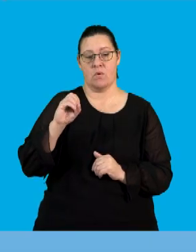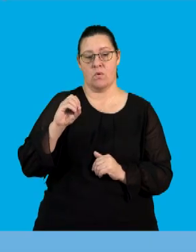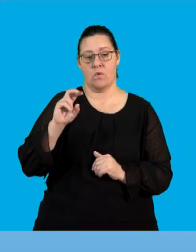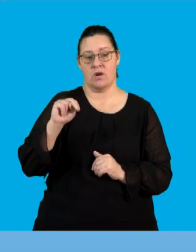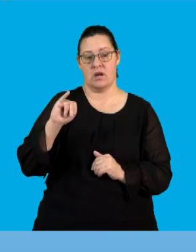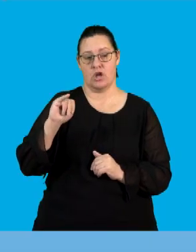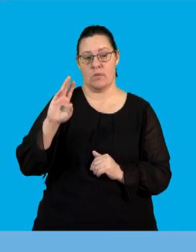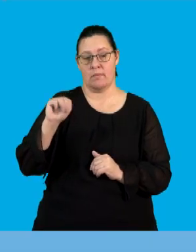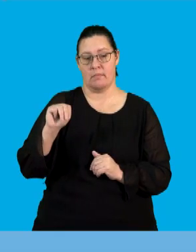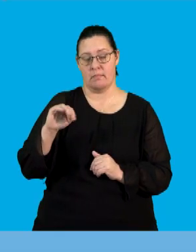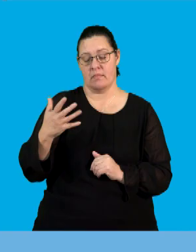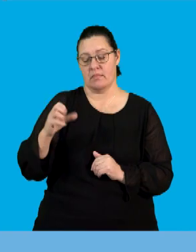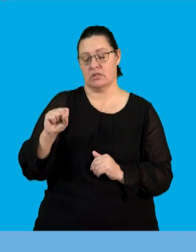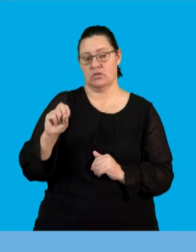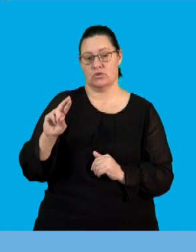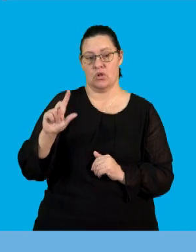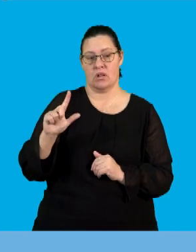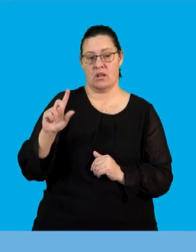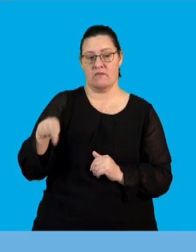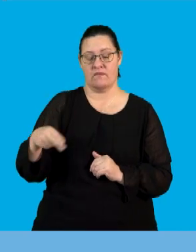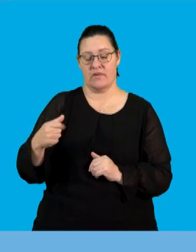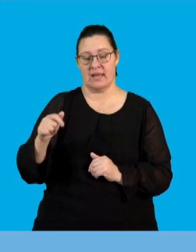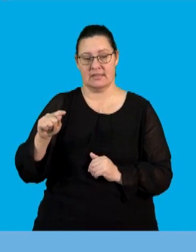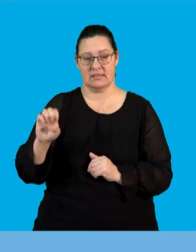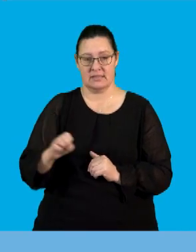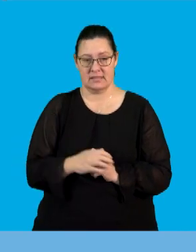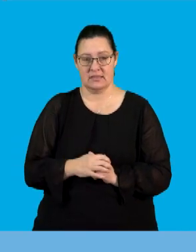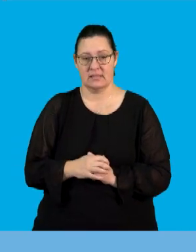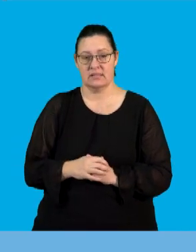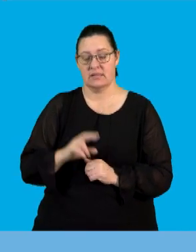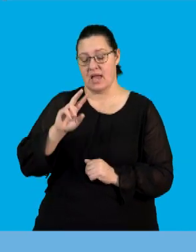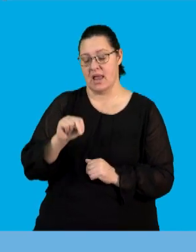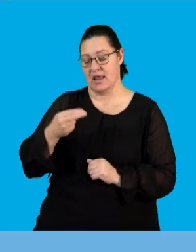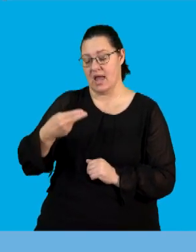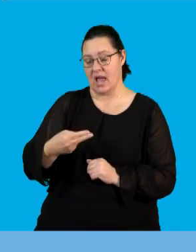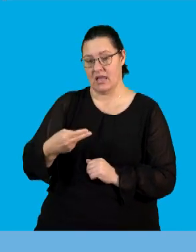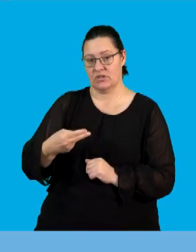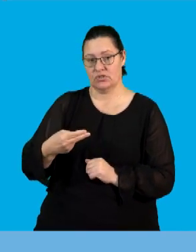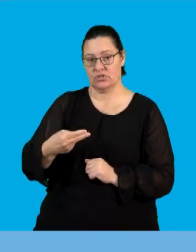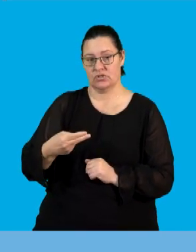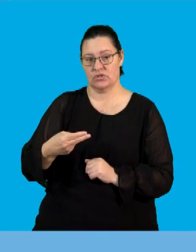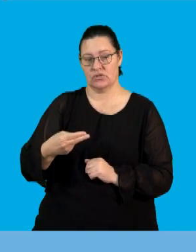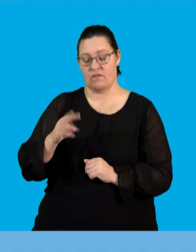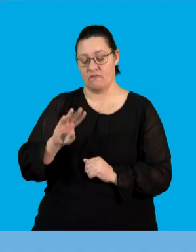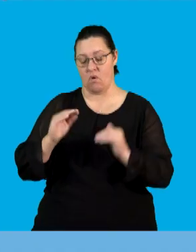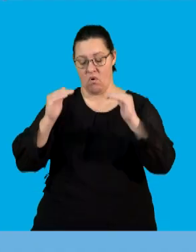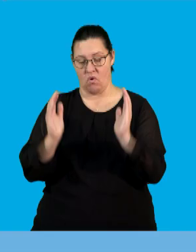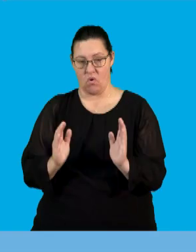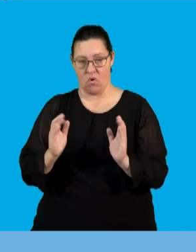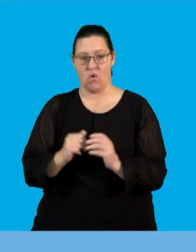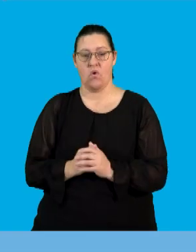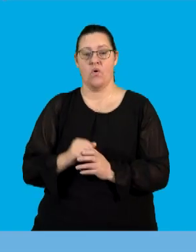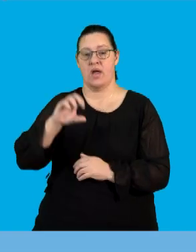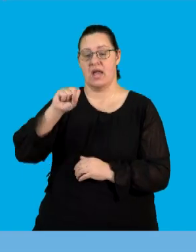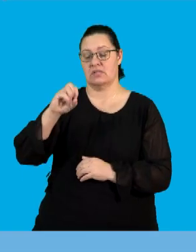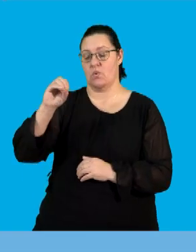the ammonium sulfate. We know that this is a chemical formula for ammonium, and this is our sulfate. Our SO4 is